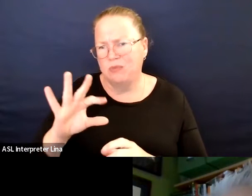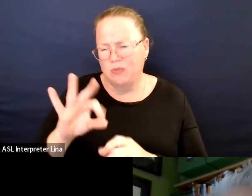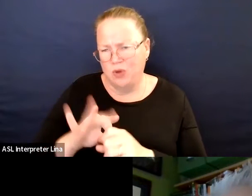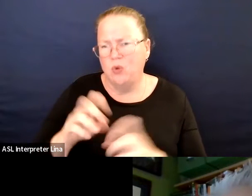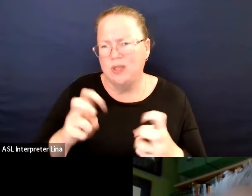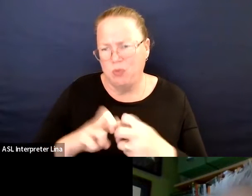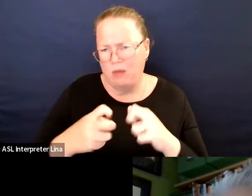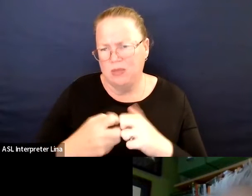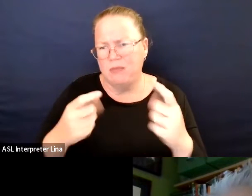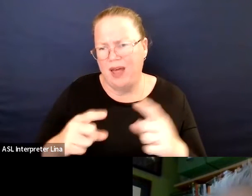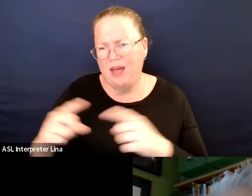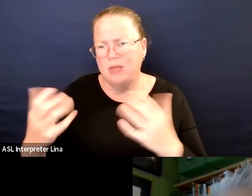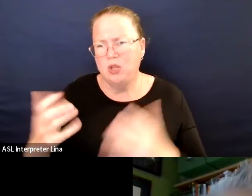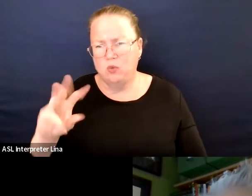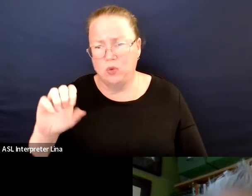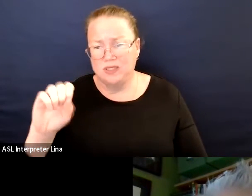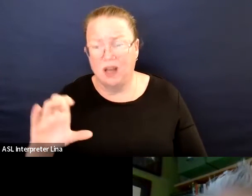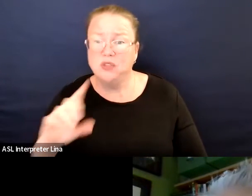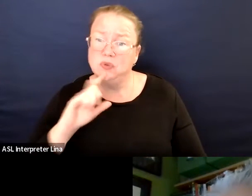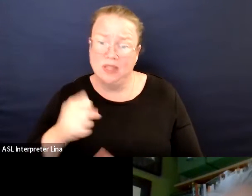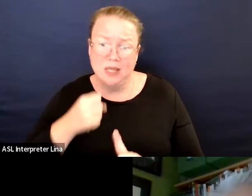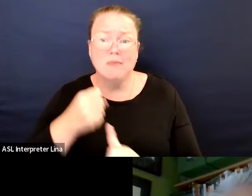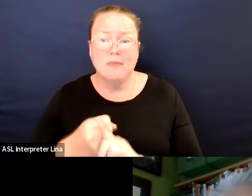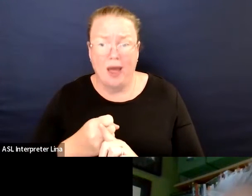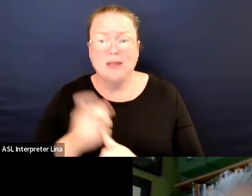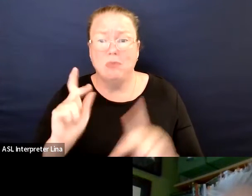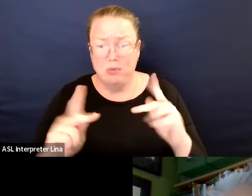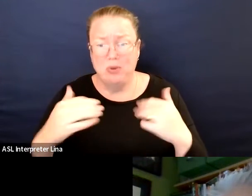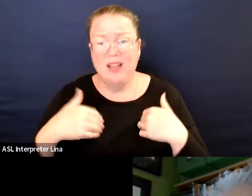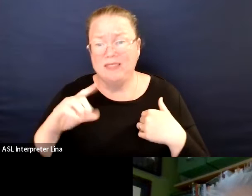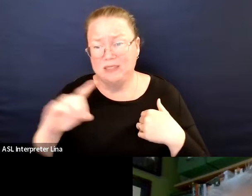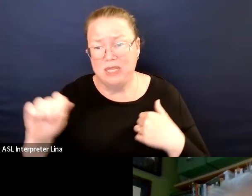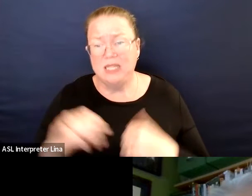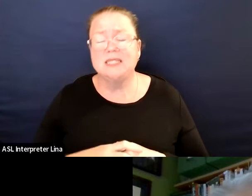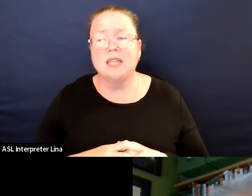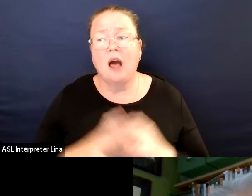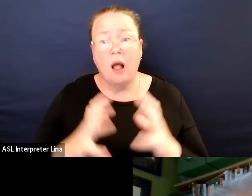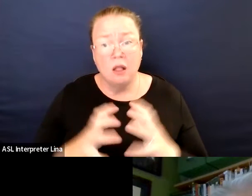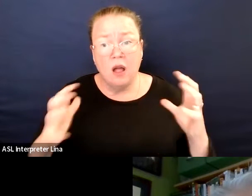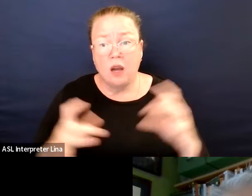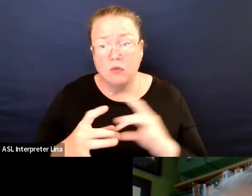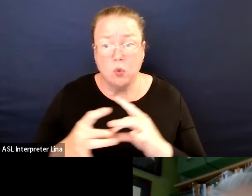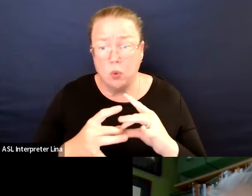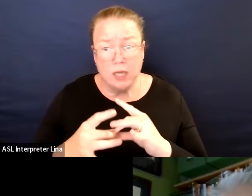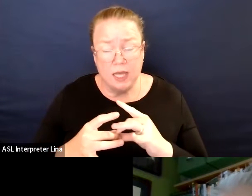going on here in Wisconsin that was really impacting individuals with disabilities. And a lot of the